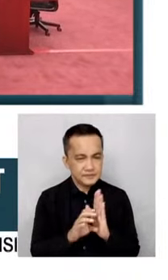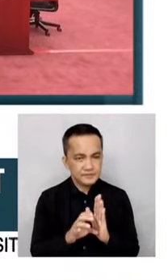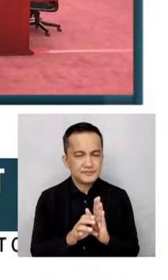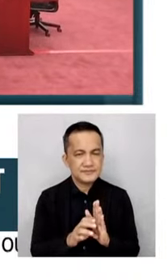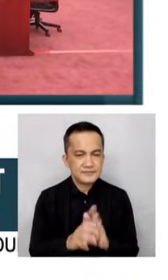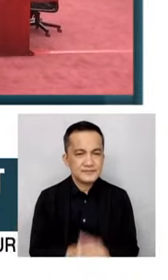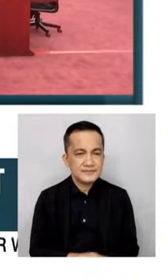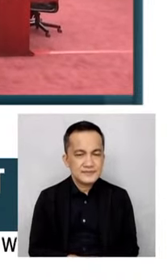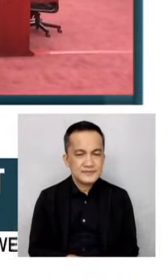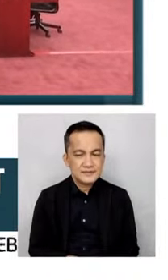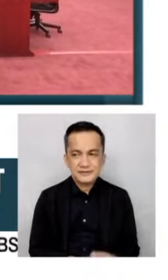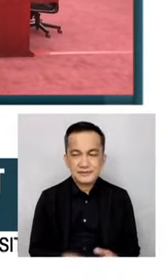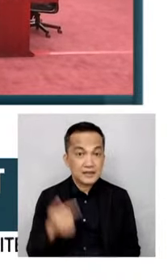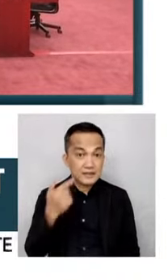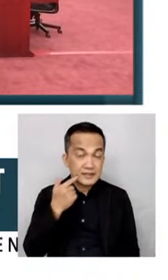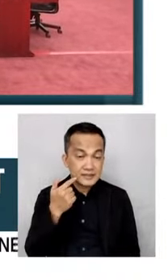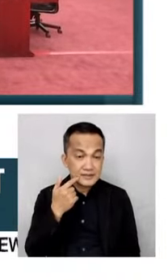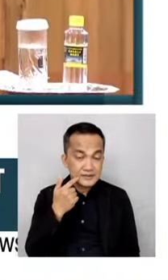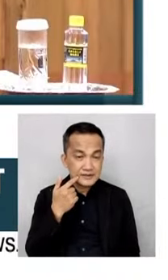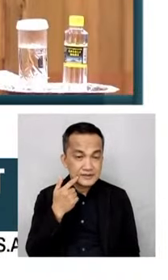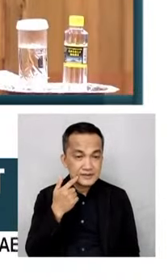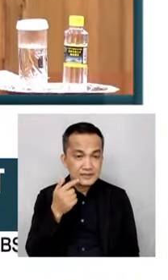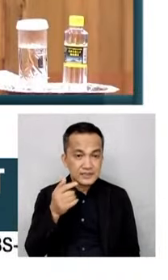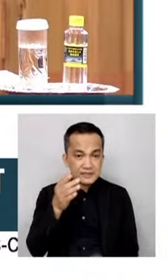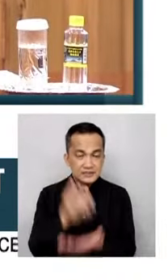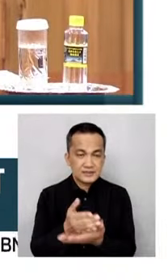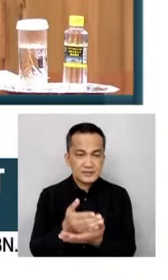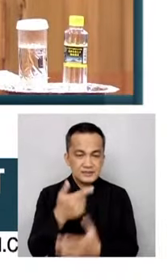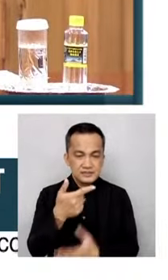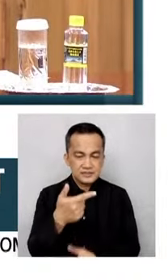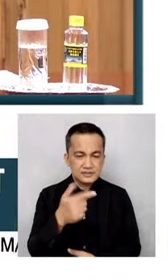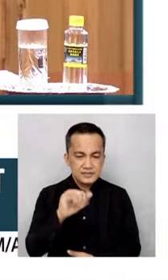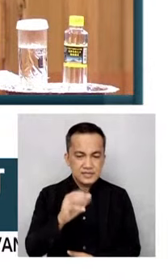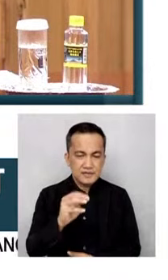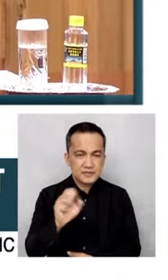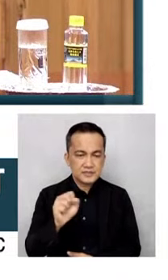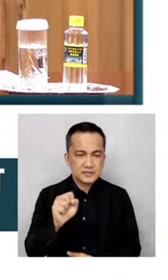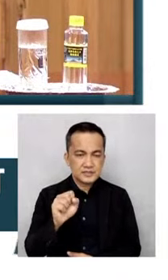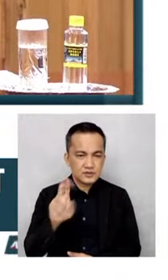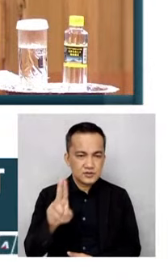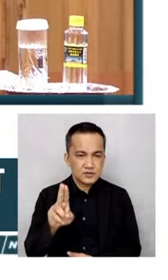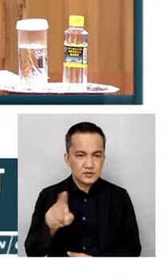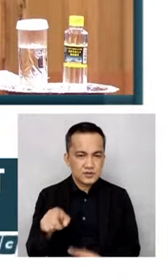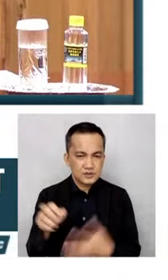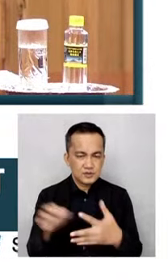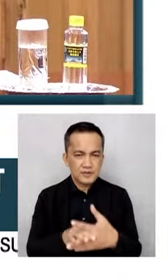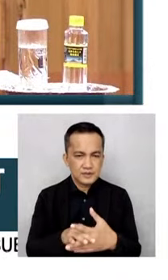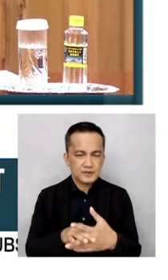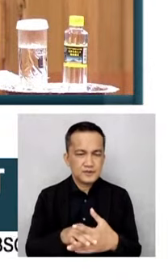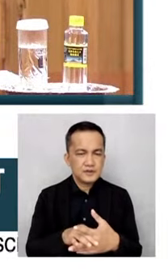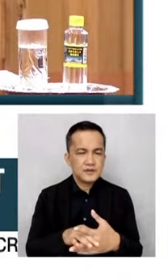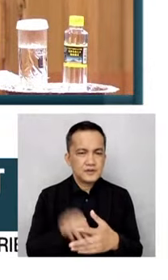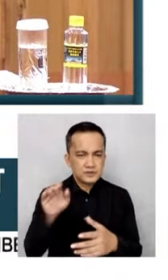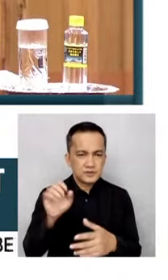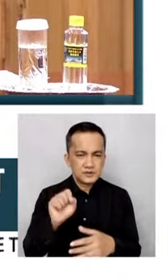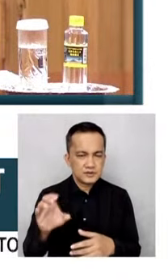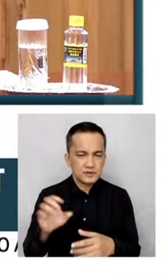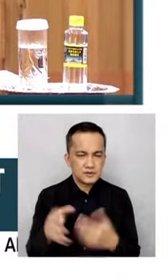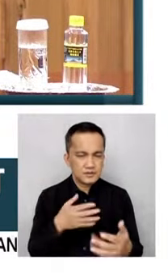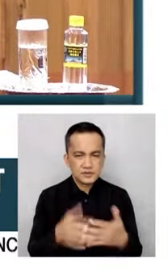President Arroyo stopped the JMSU when we filed this petition in the Supreme Court. So even without that ruling,